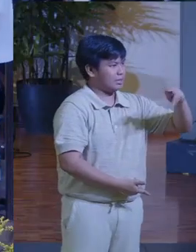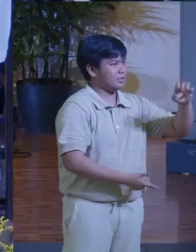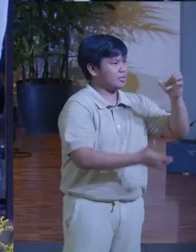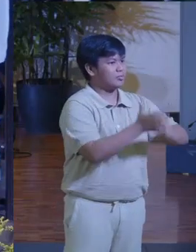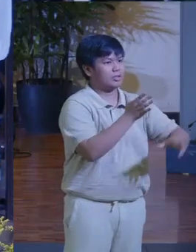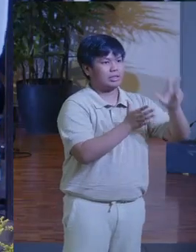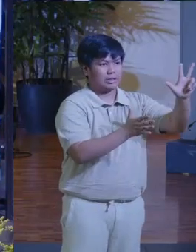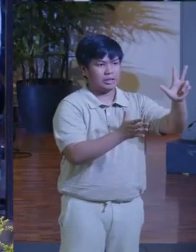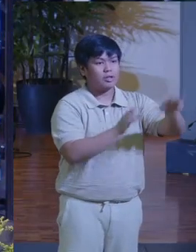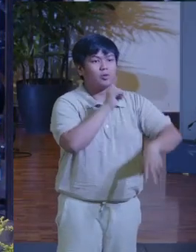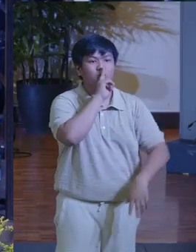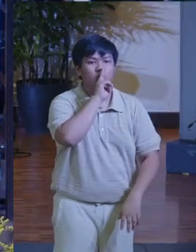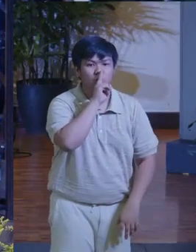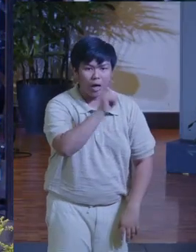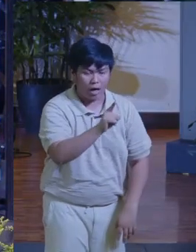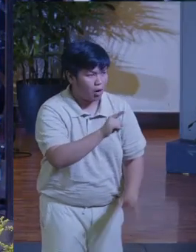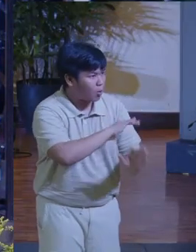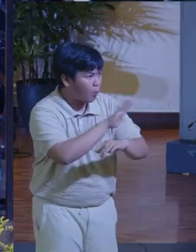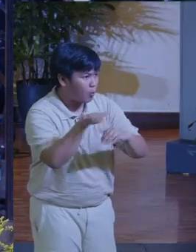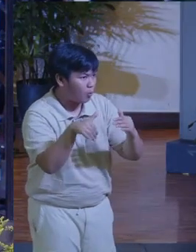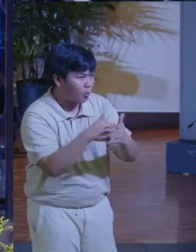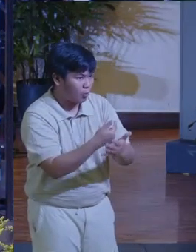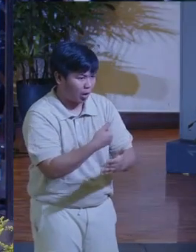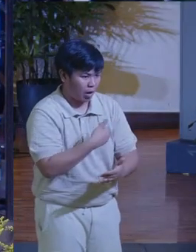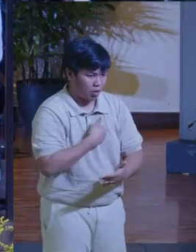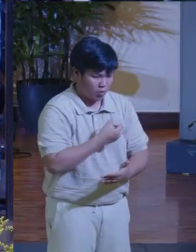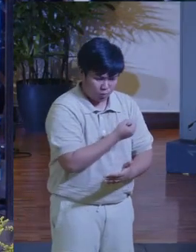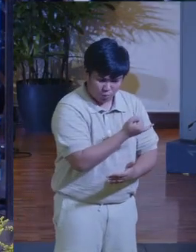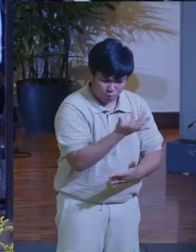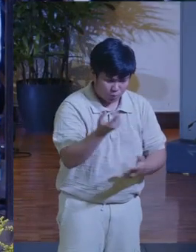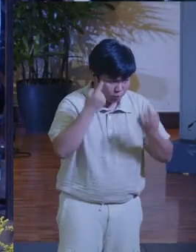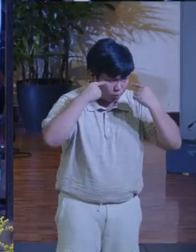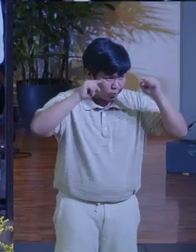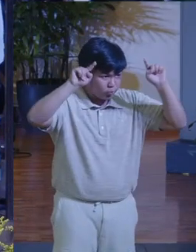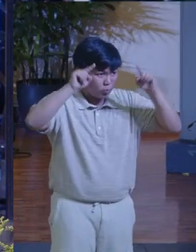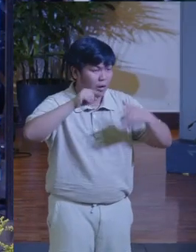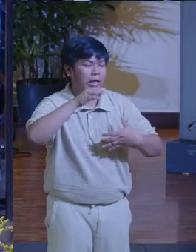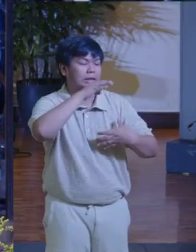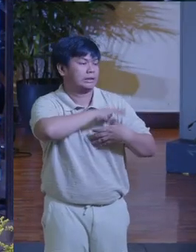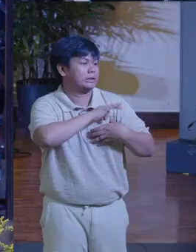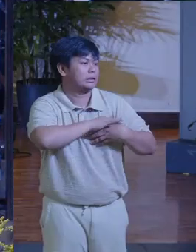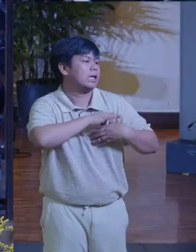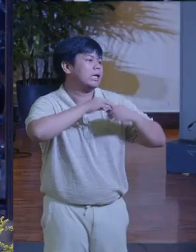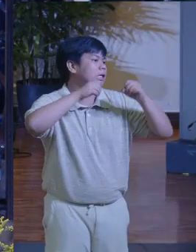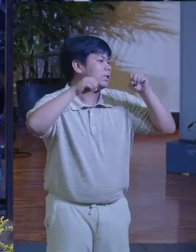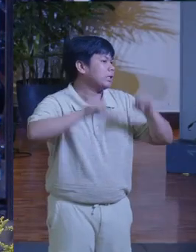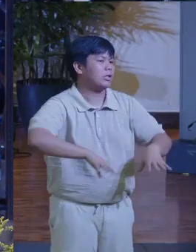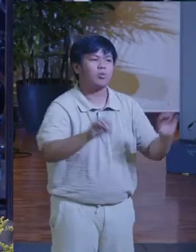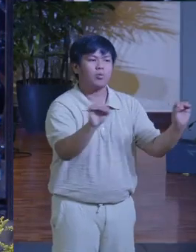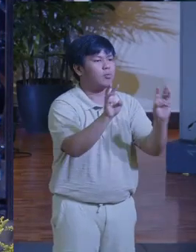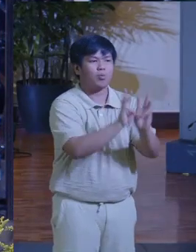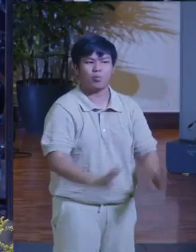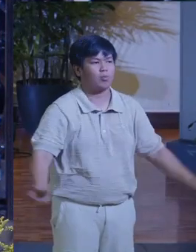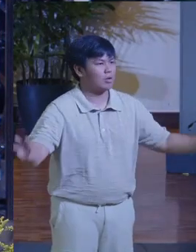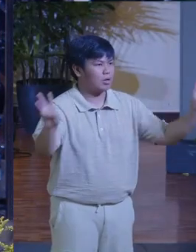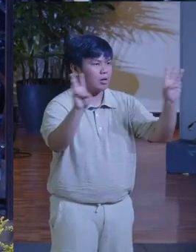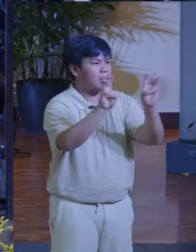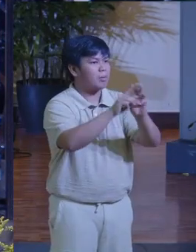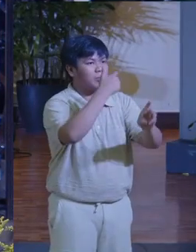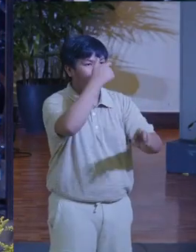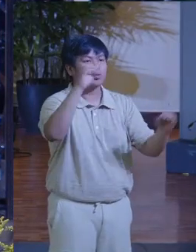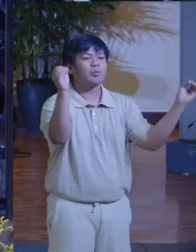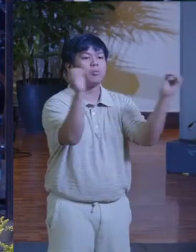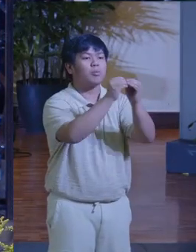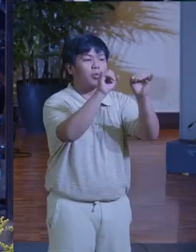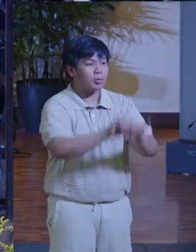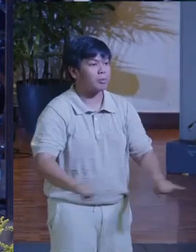Indeed, I count everything as loss, because of the surpassing worth of knowing Christ